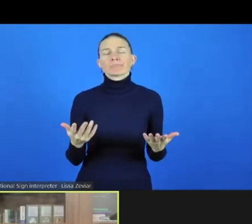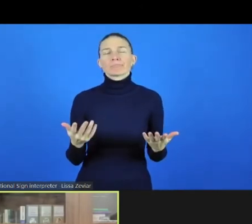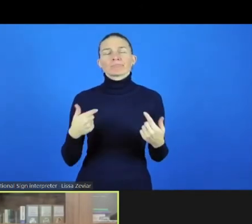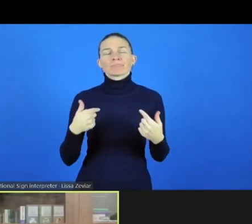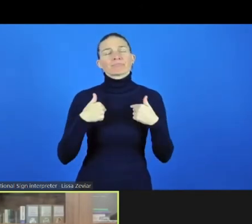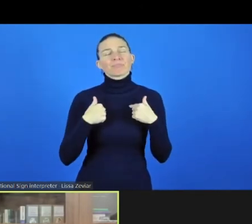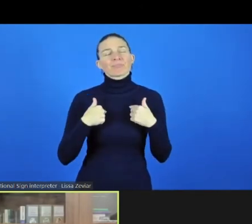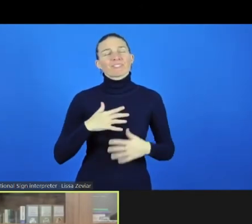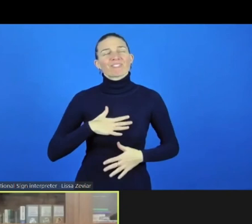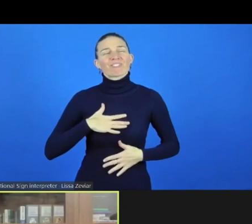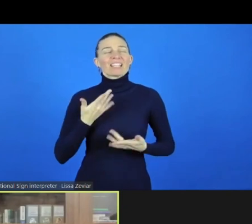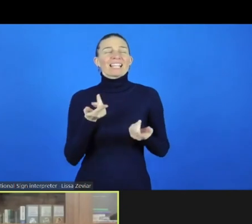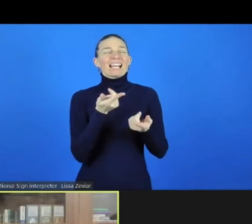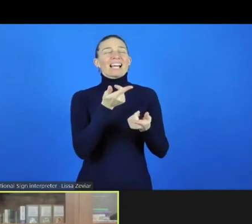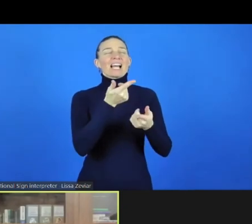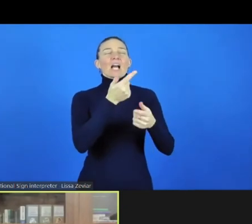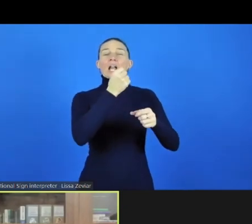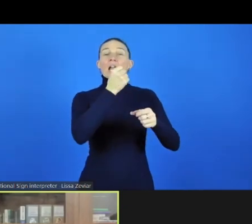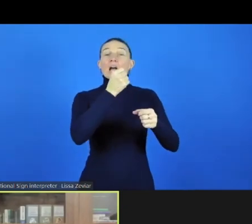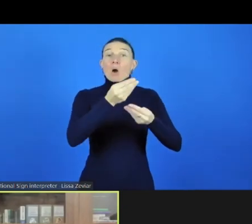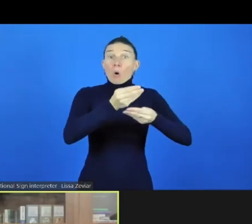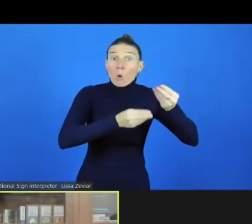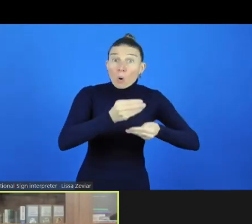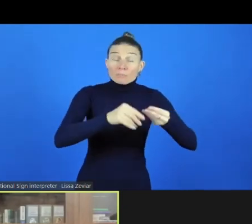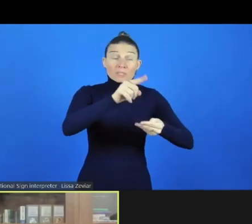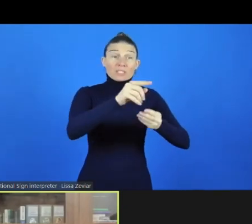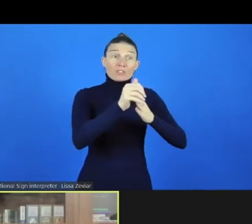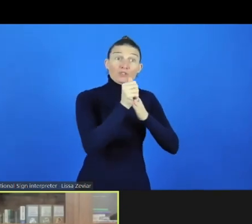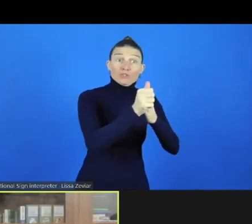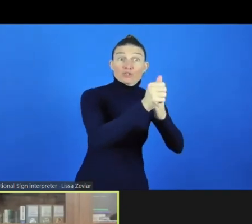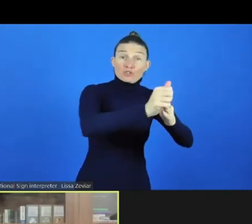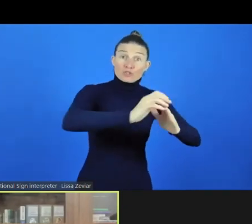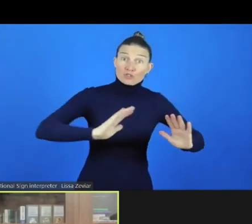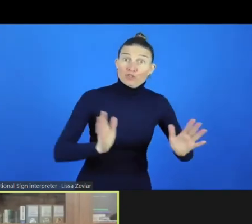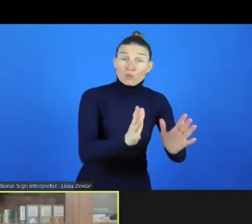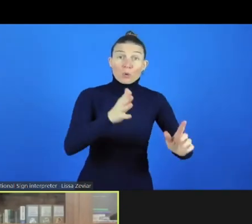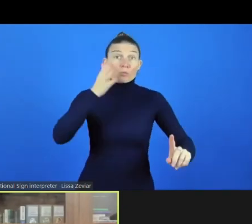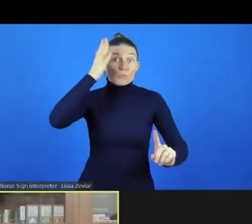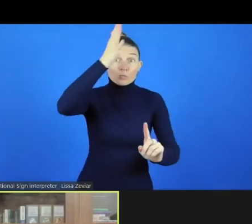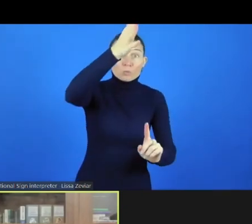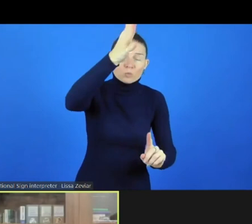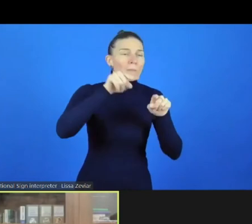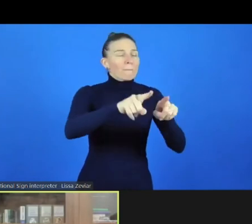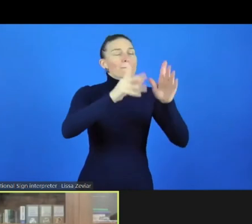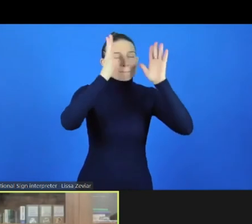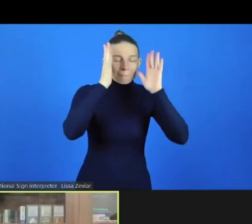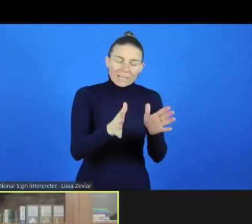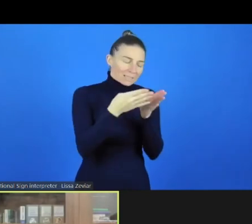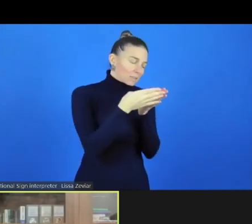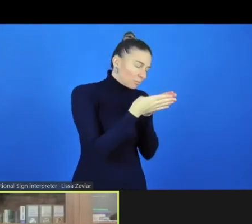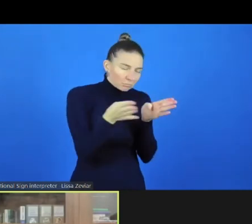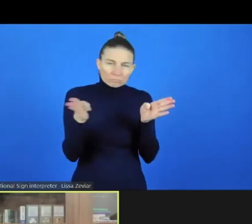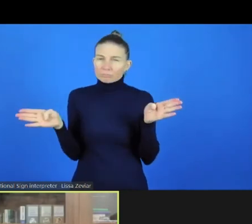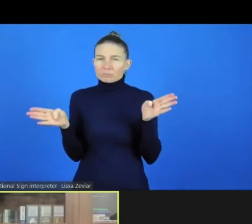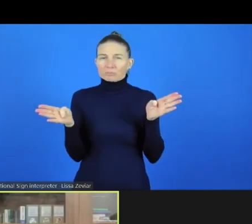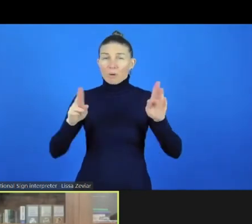economy of tomorrow really need to understand that, you know, they have to cater to the needs of a very diverse population.